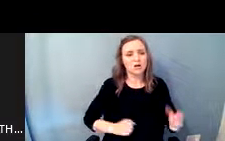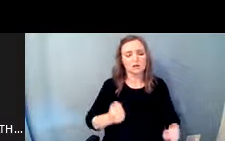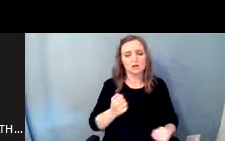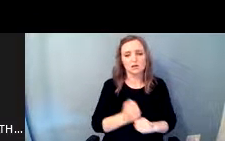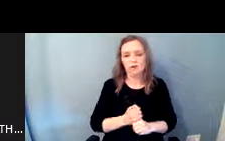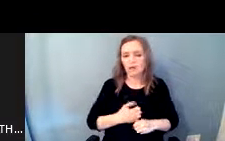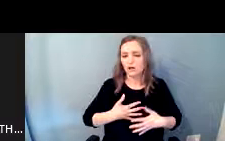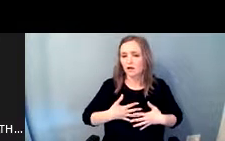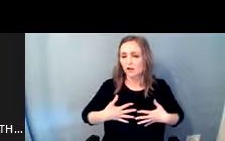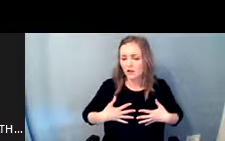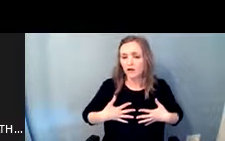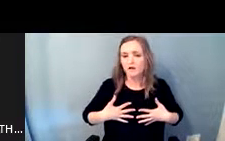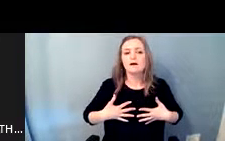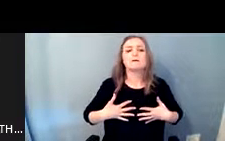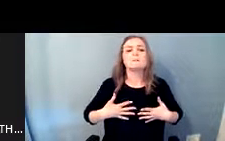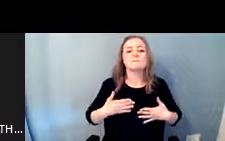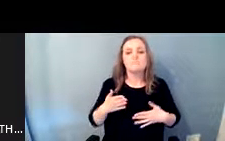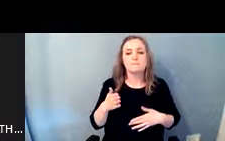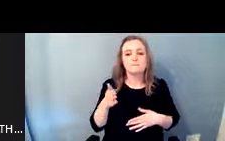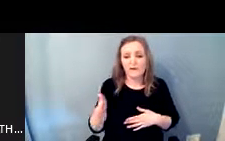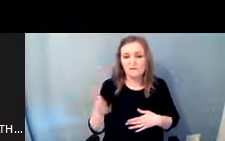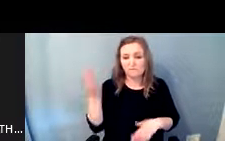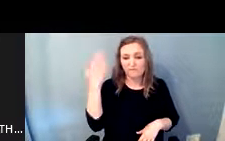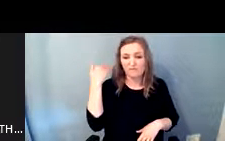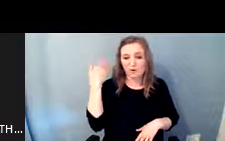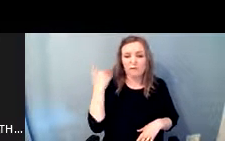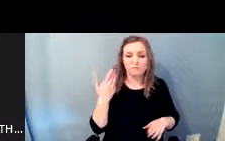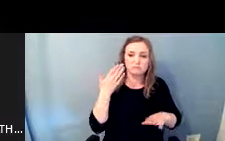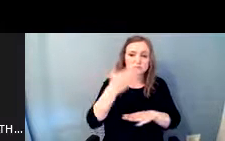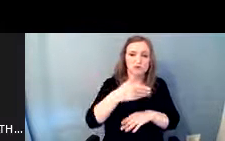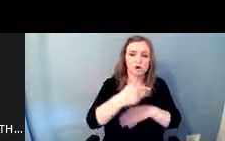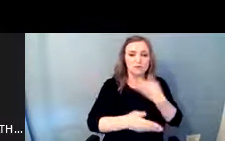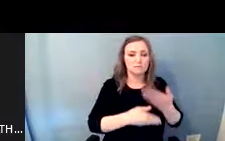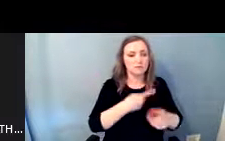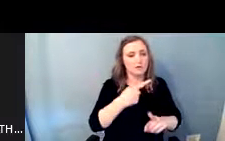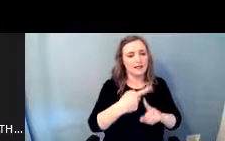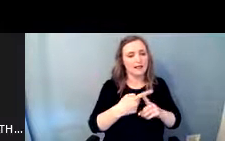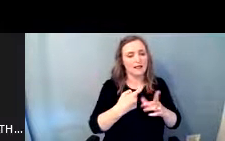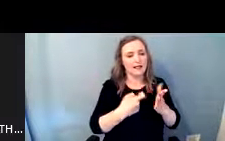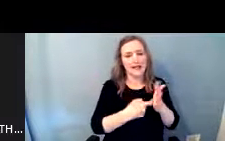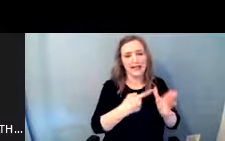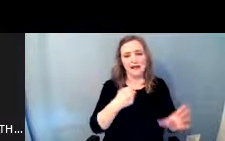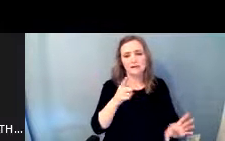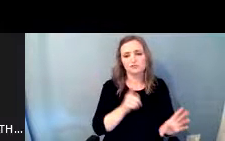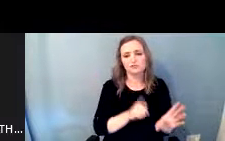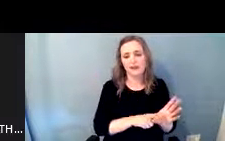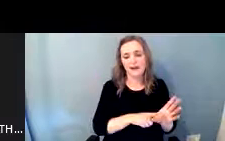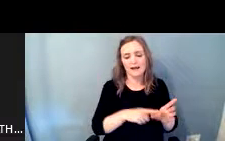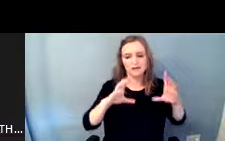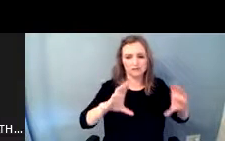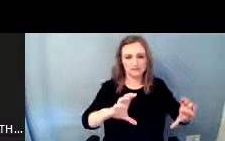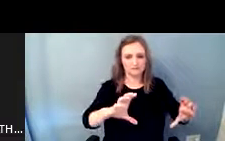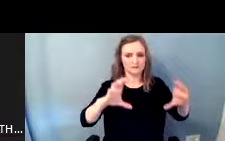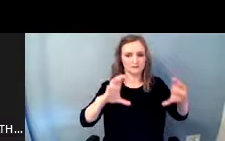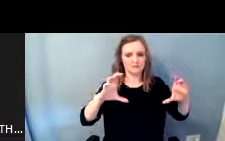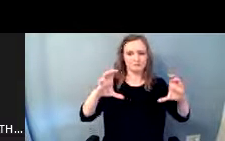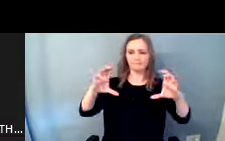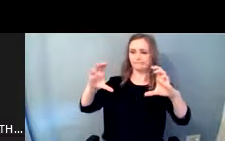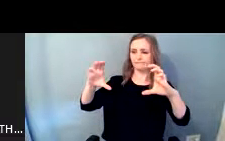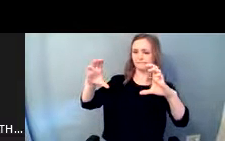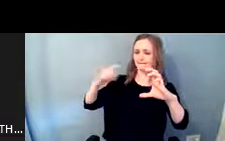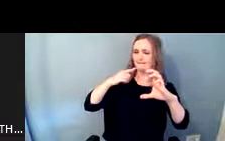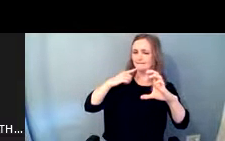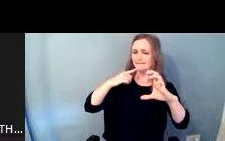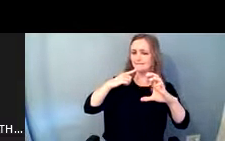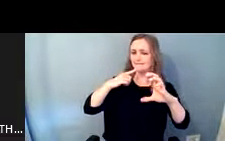and then if there were concerns about the chest X-ray, we'd then have to do a further referral into a CT